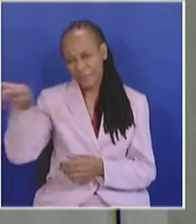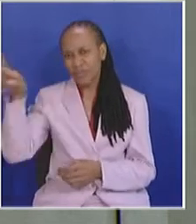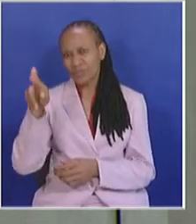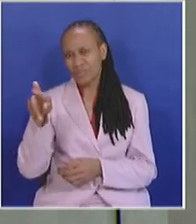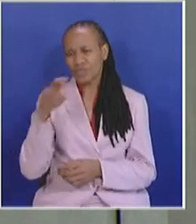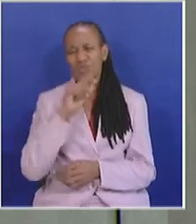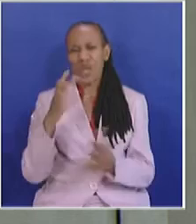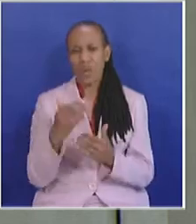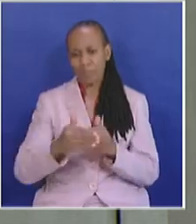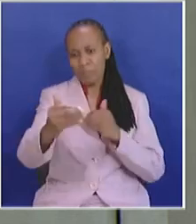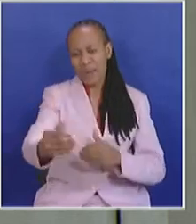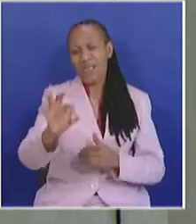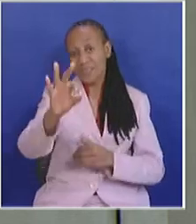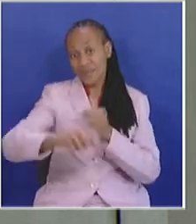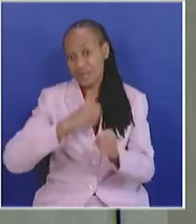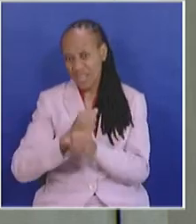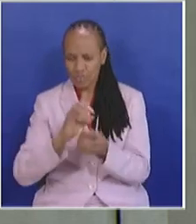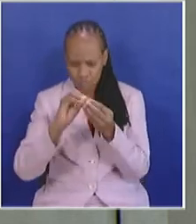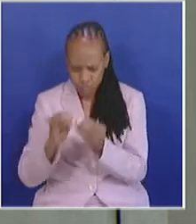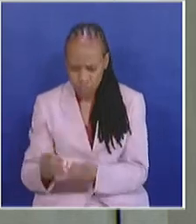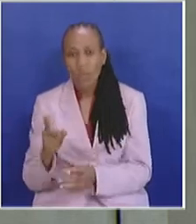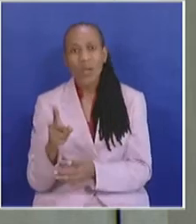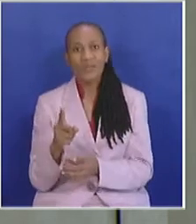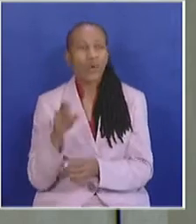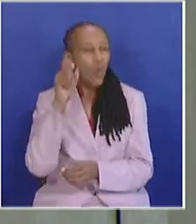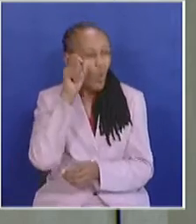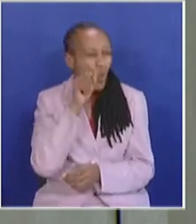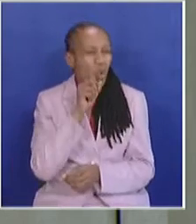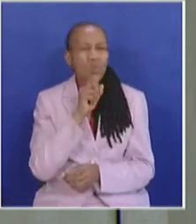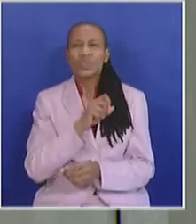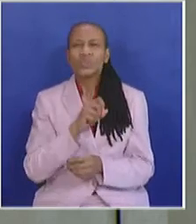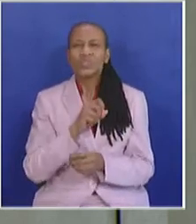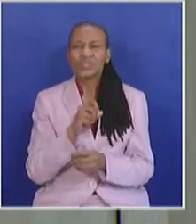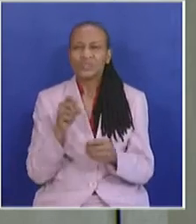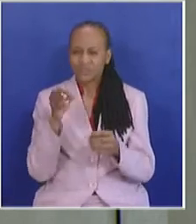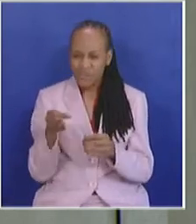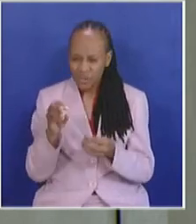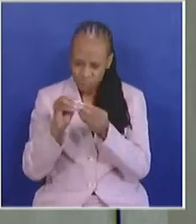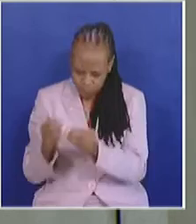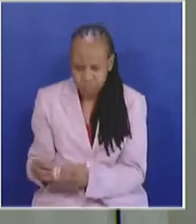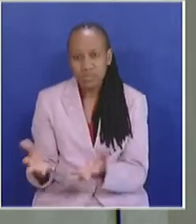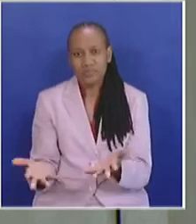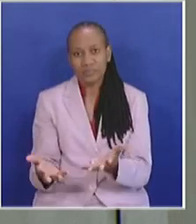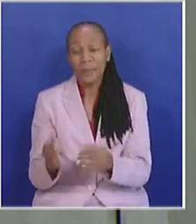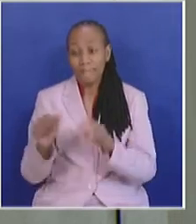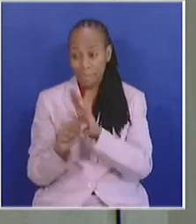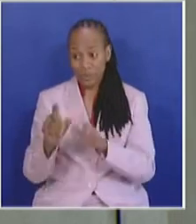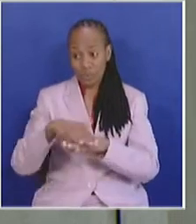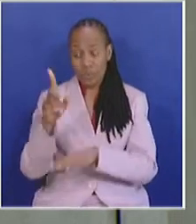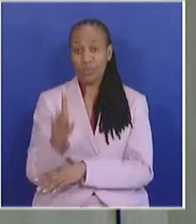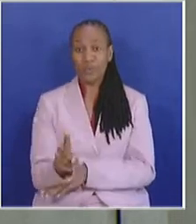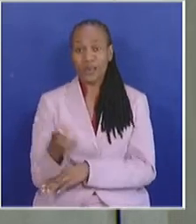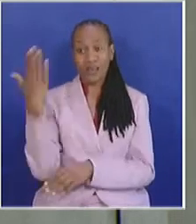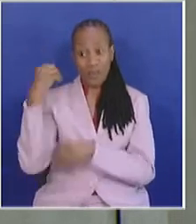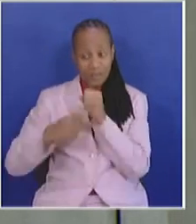on a general overhaul or refurbishment of old rolling stock. It is also important to state that in the past